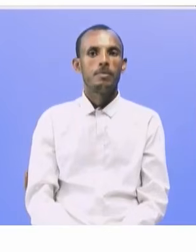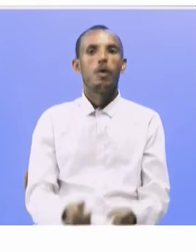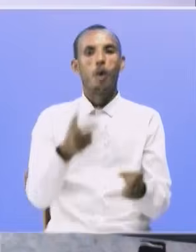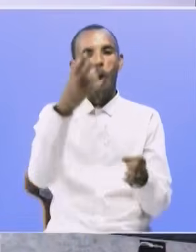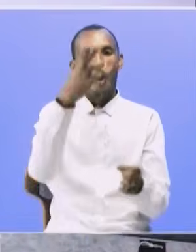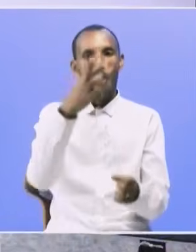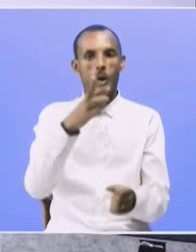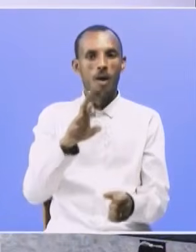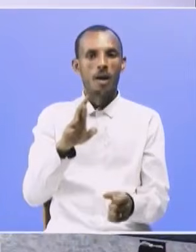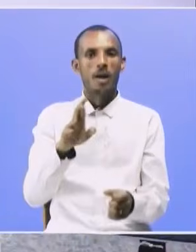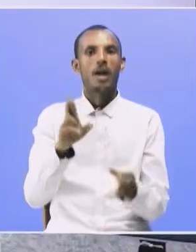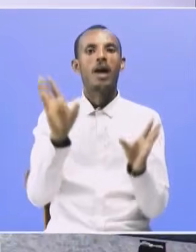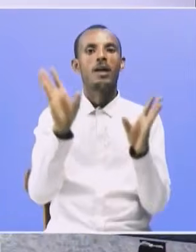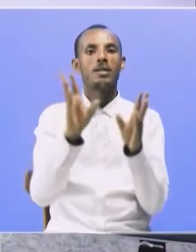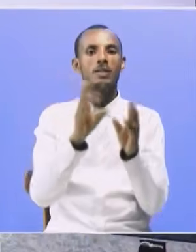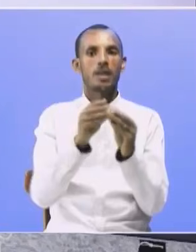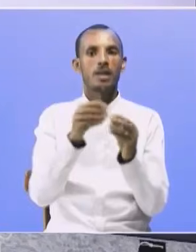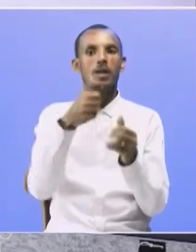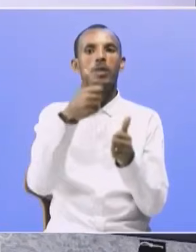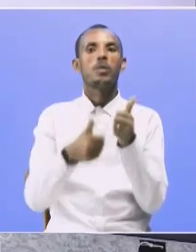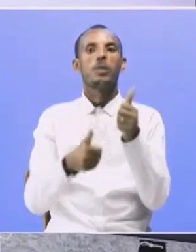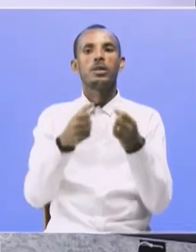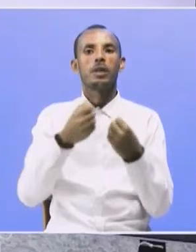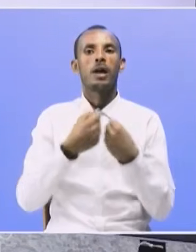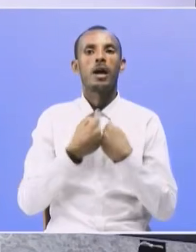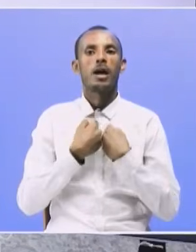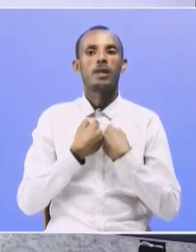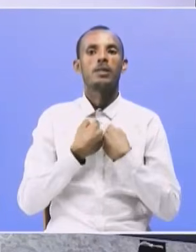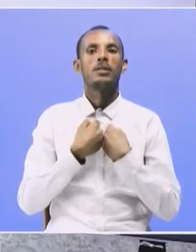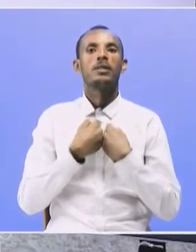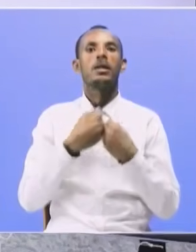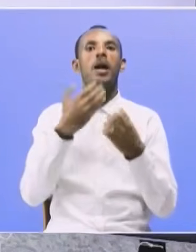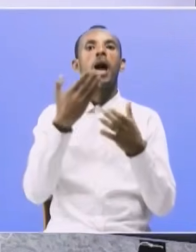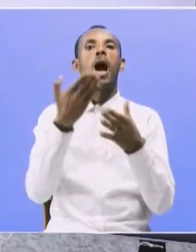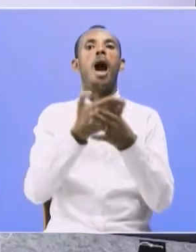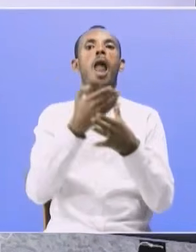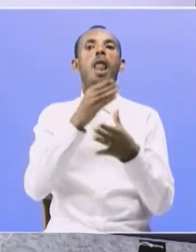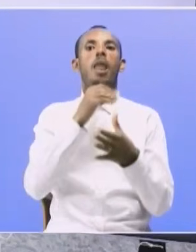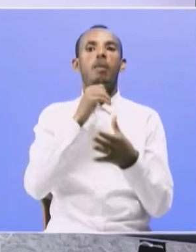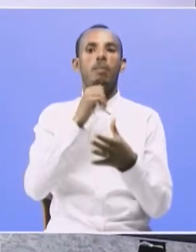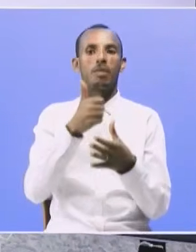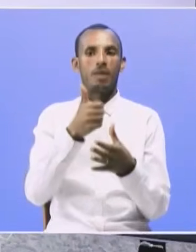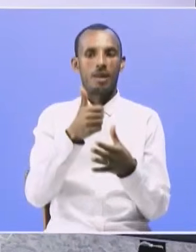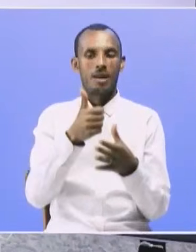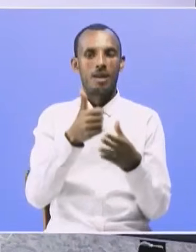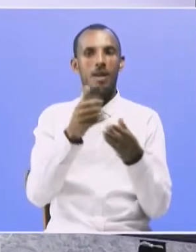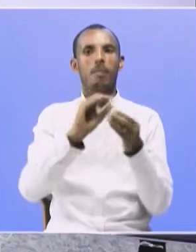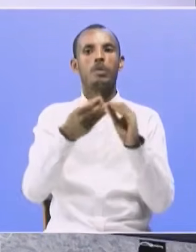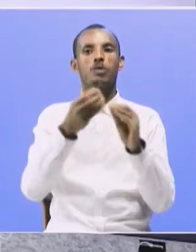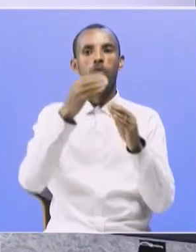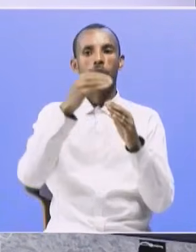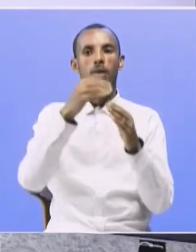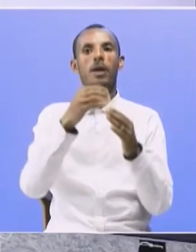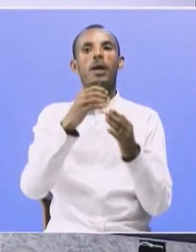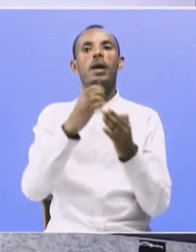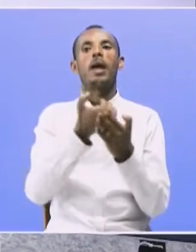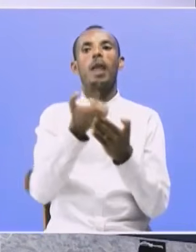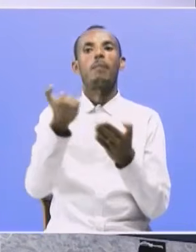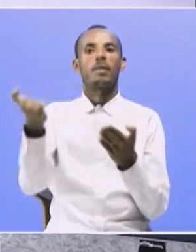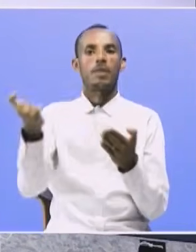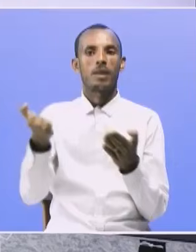or a set which has unlimited number of elements is also